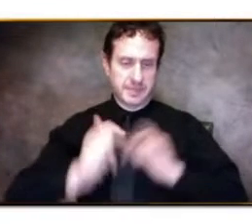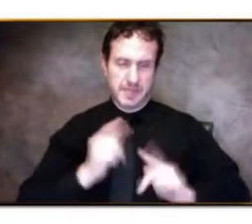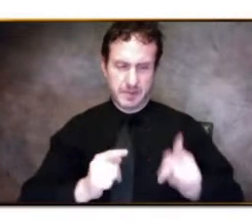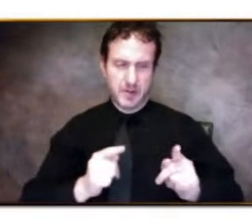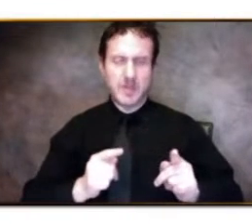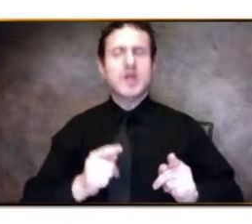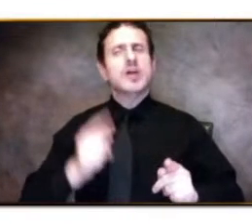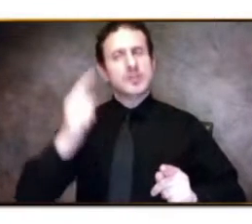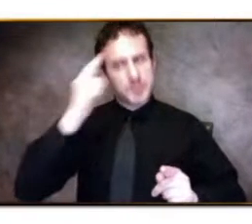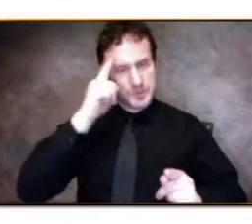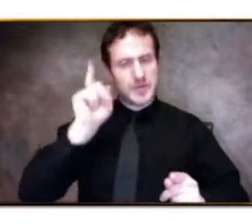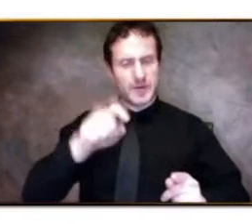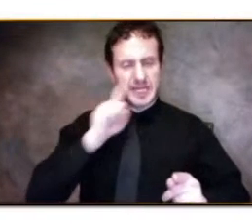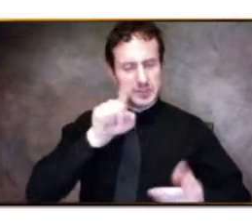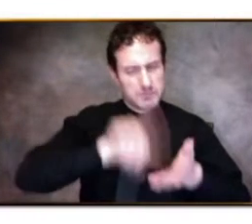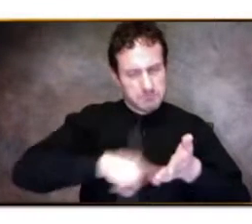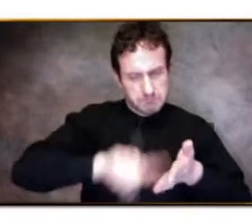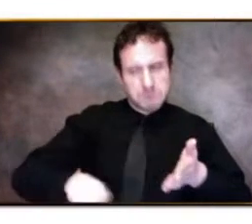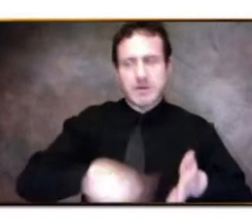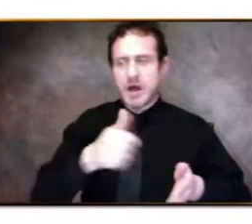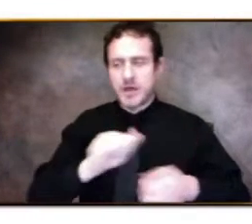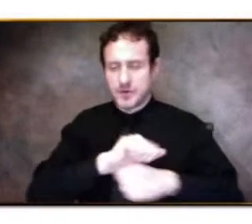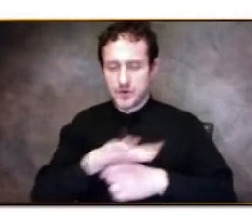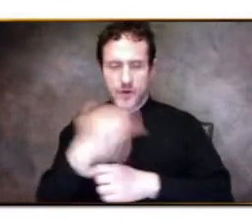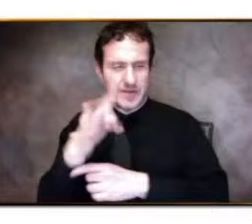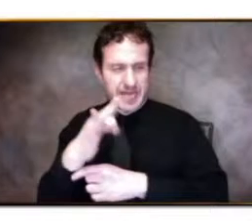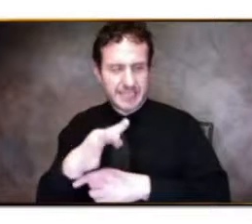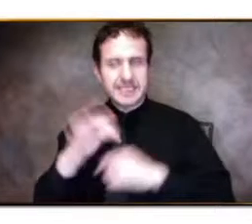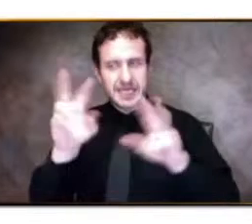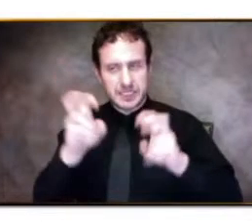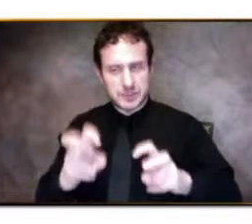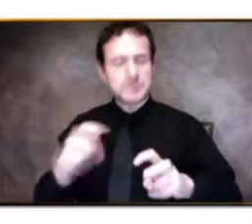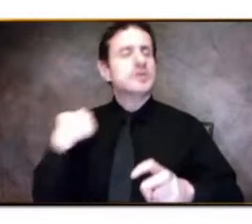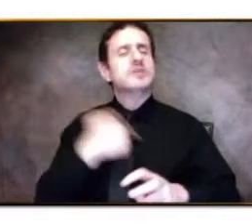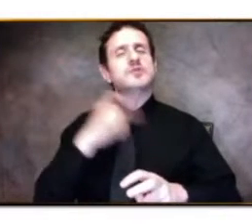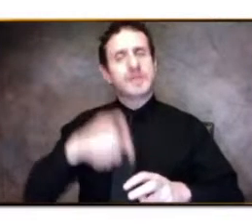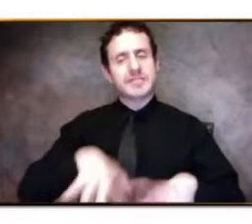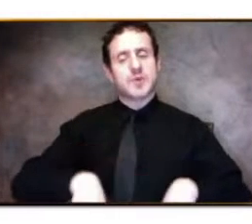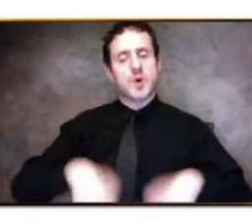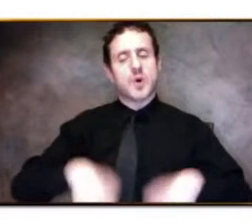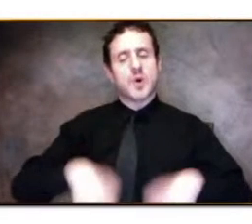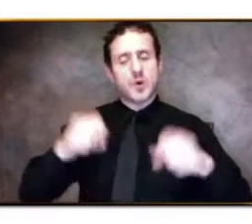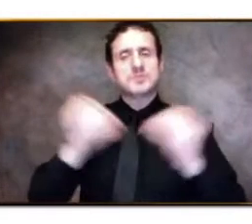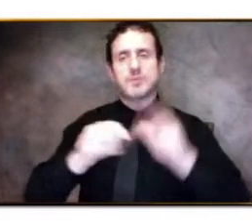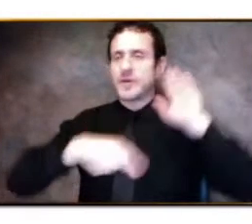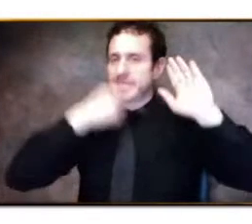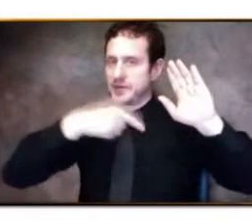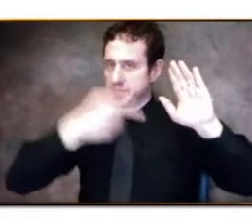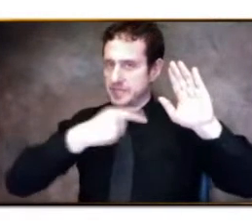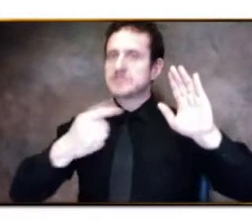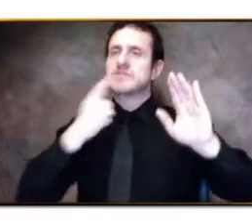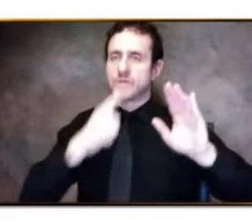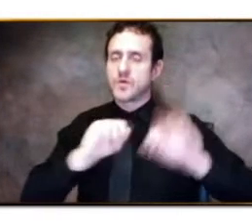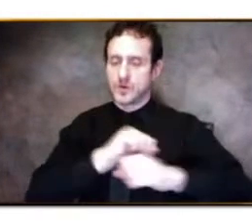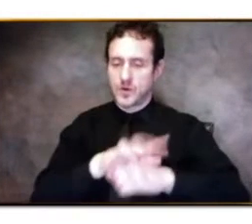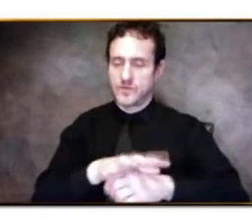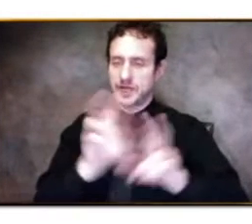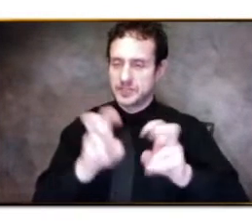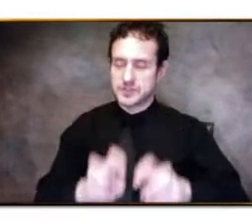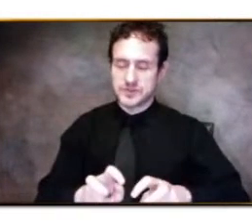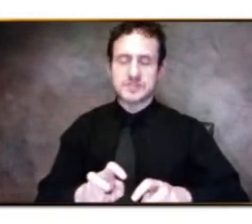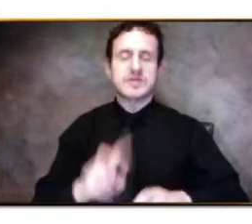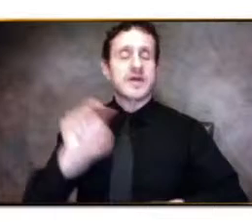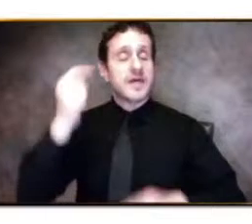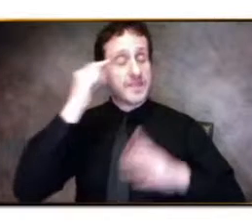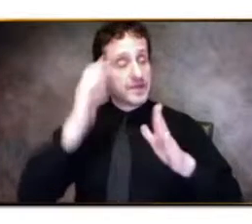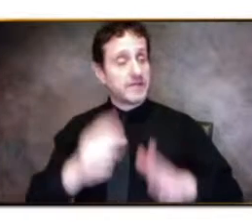other COVID-19 issues? Wouldn't such hearings help save lives? Well, the legislature is absolutely